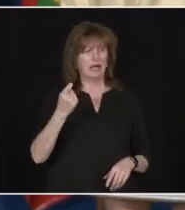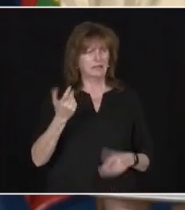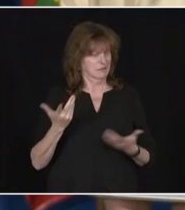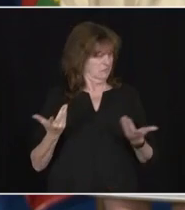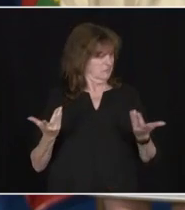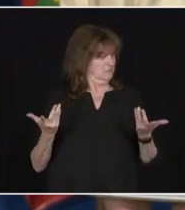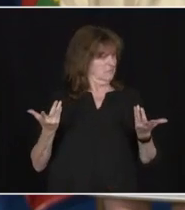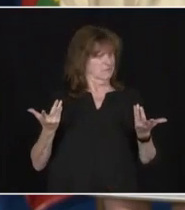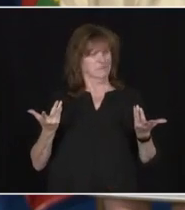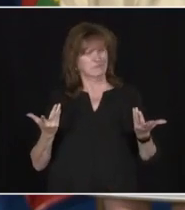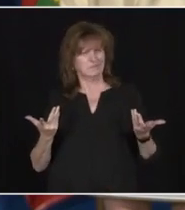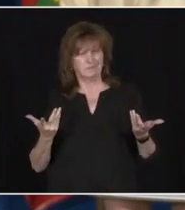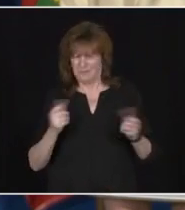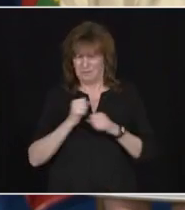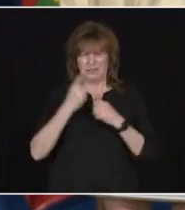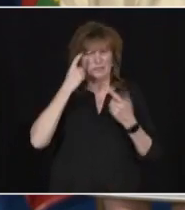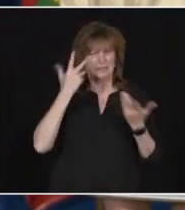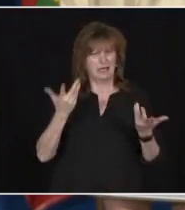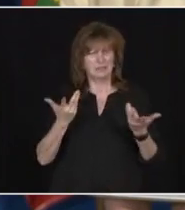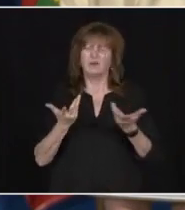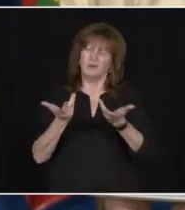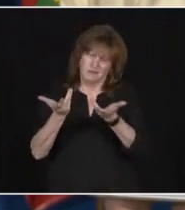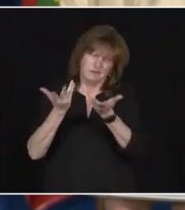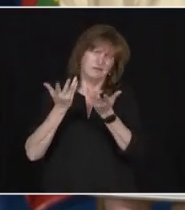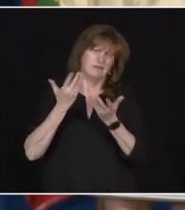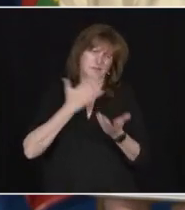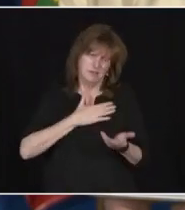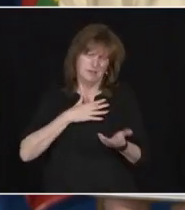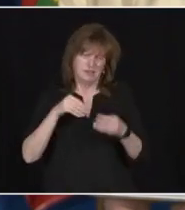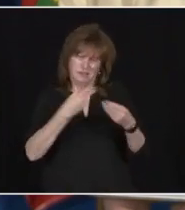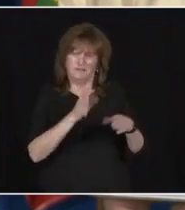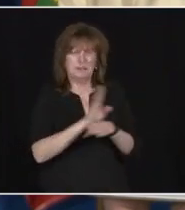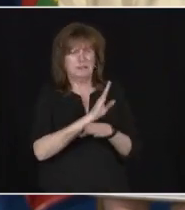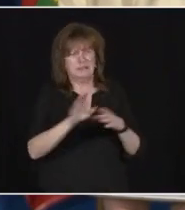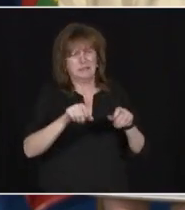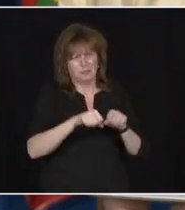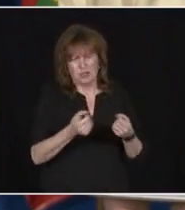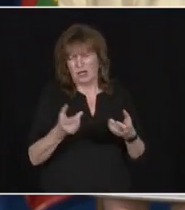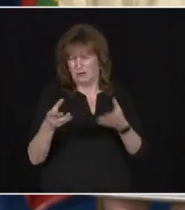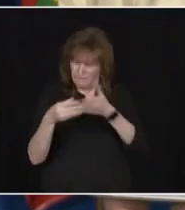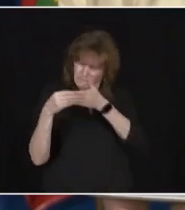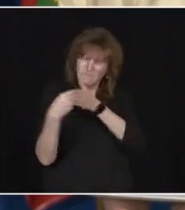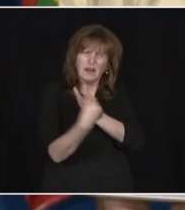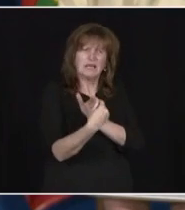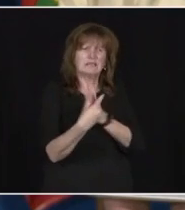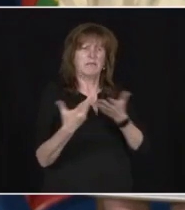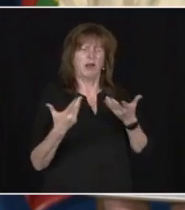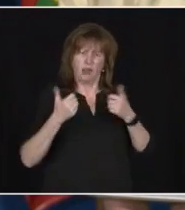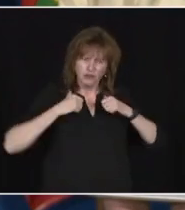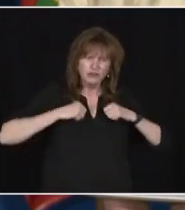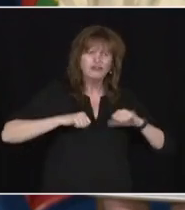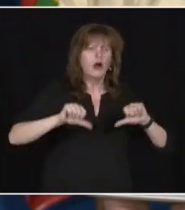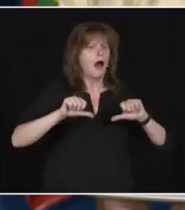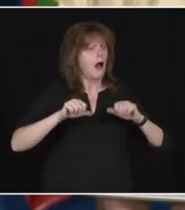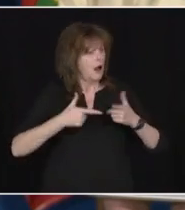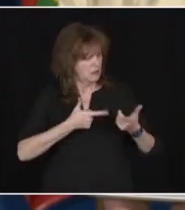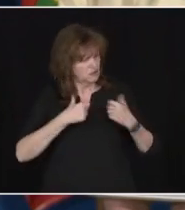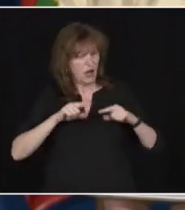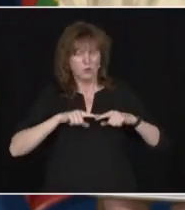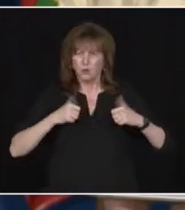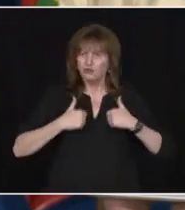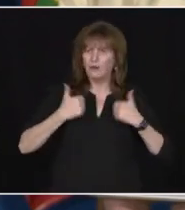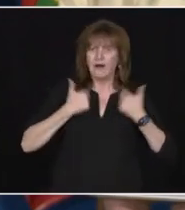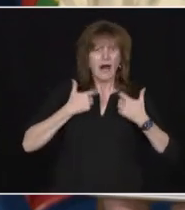give these small businesses a break. They work their backs off. They're trying to survive. We'll get through this, and